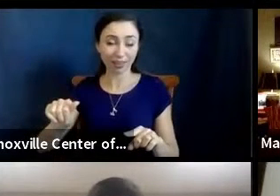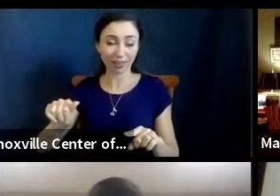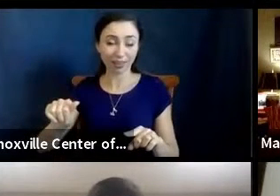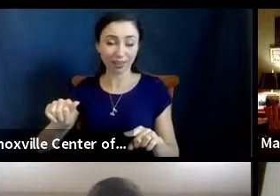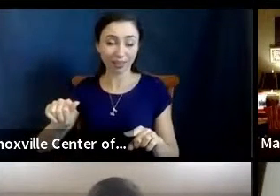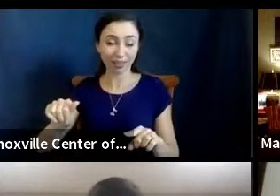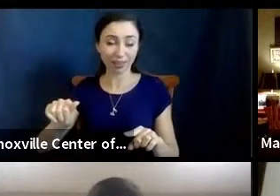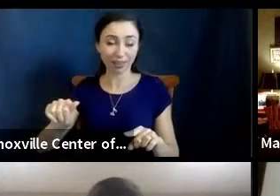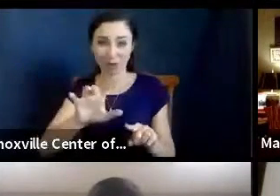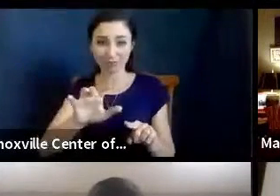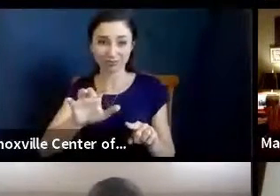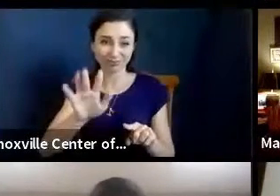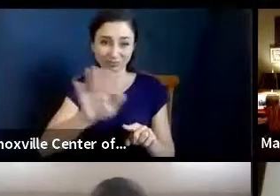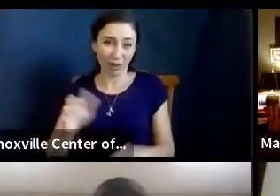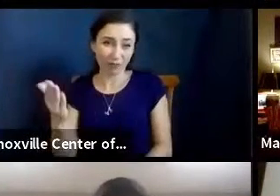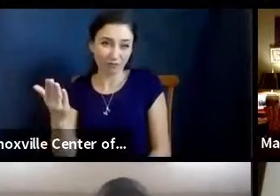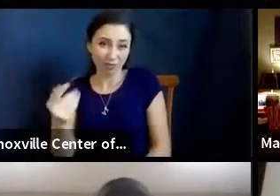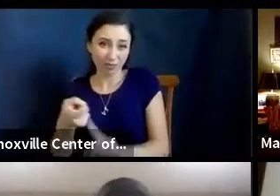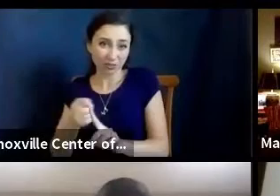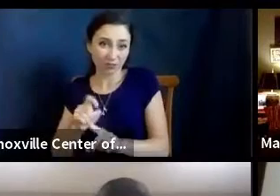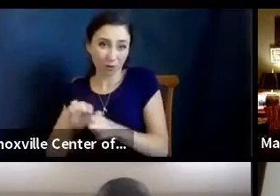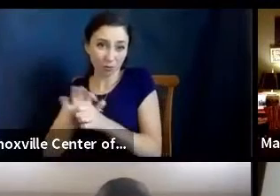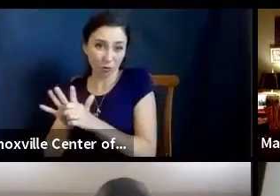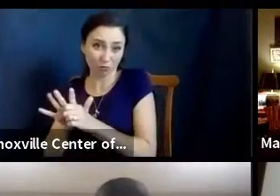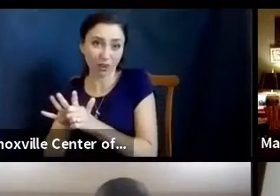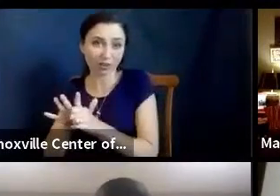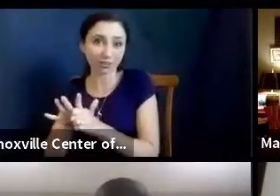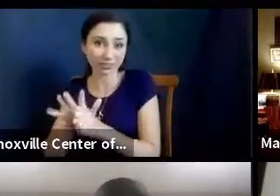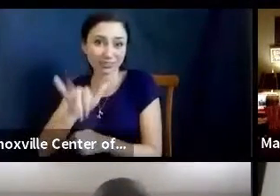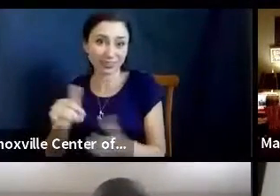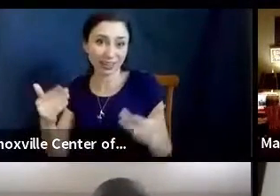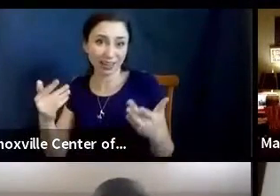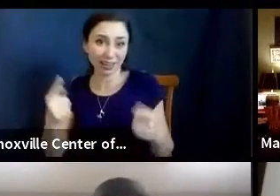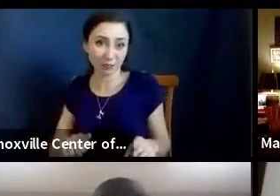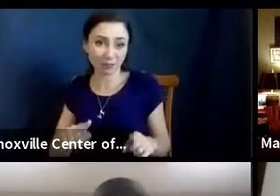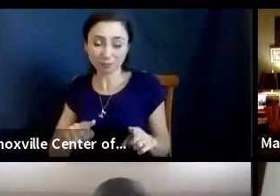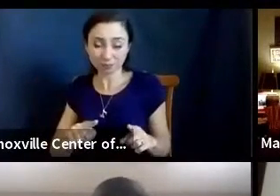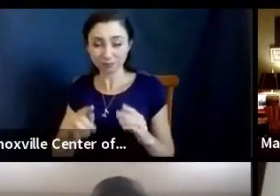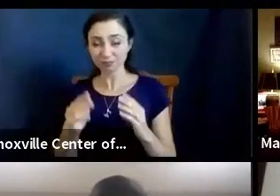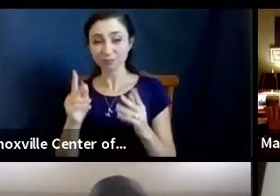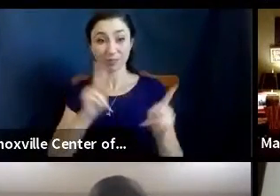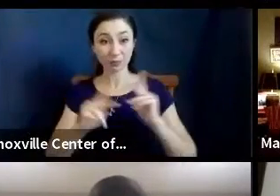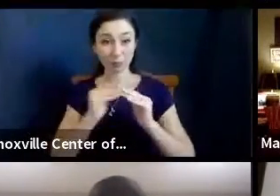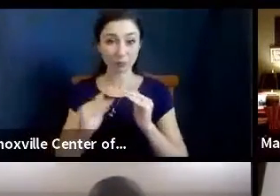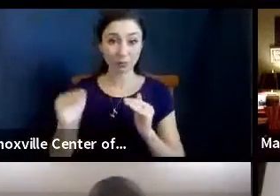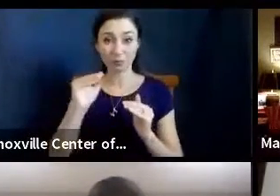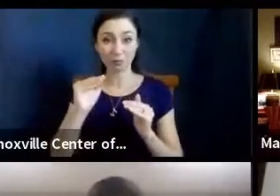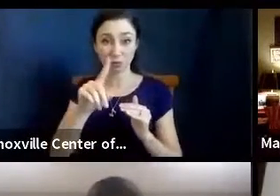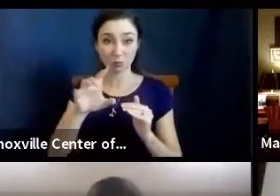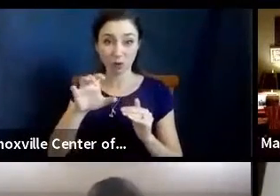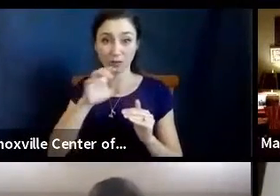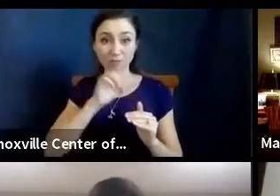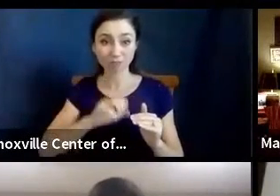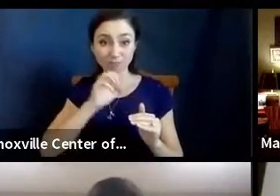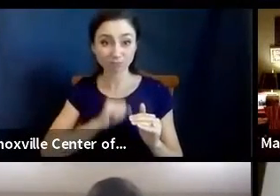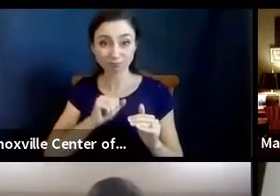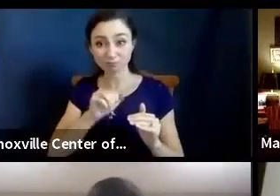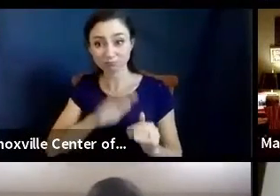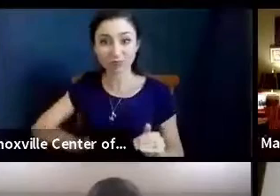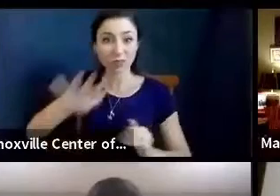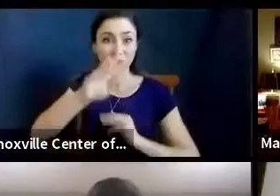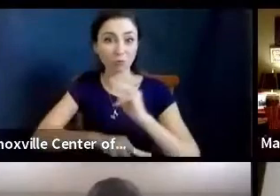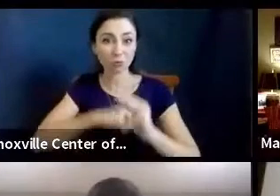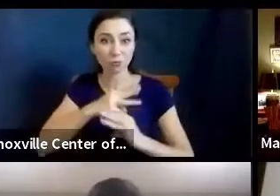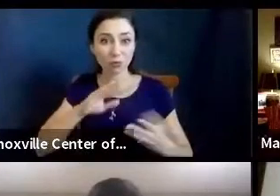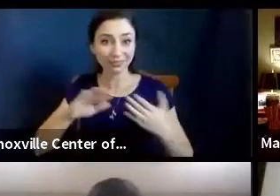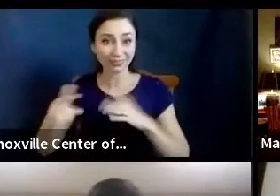about 15 from COVID-19. More people older than 100 years of age worldwide